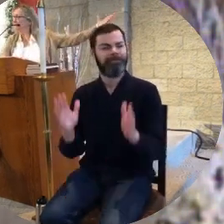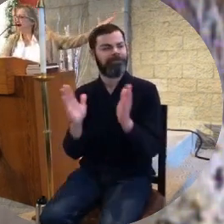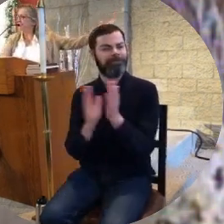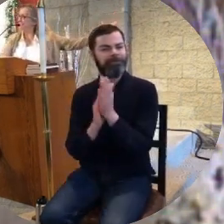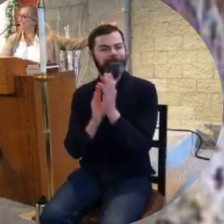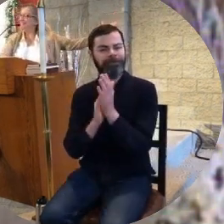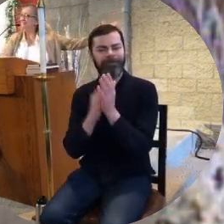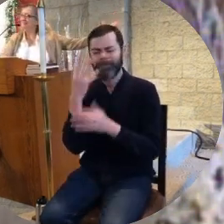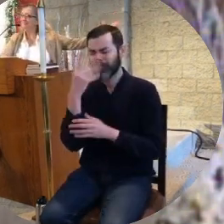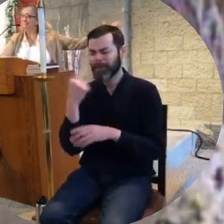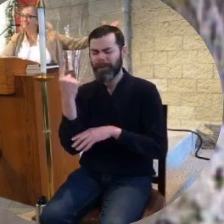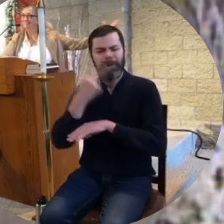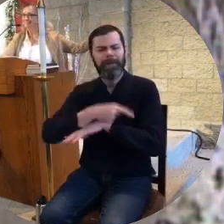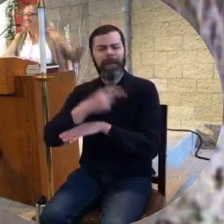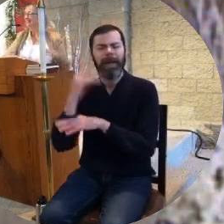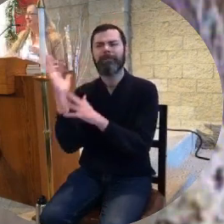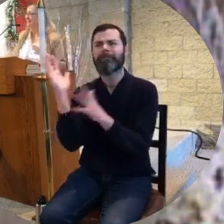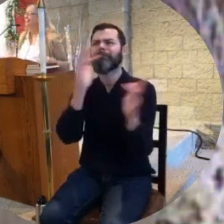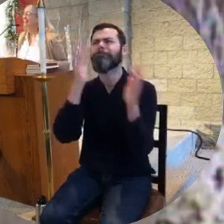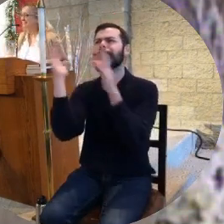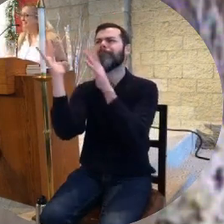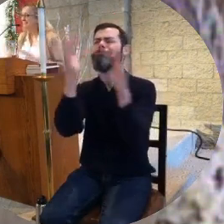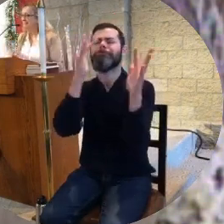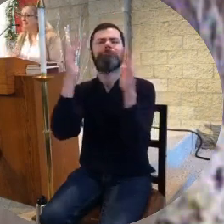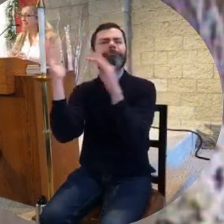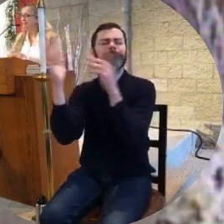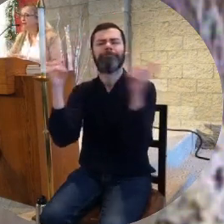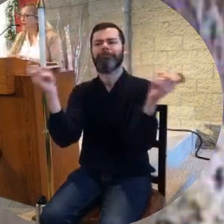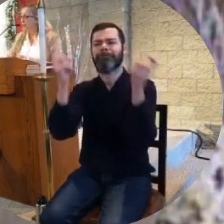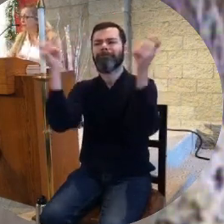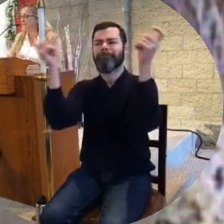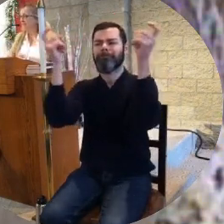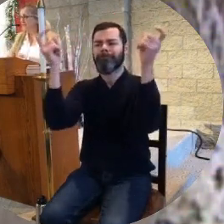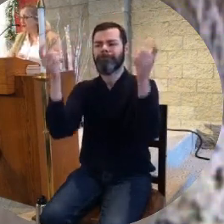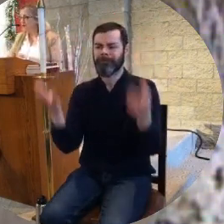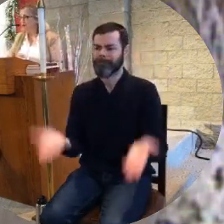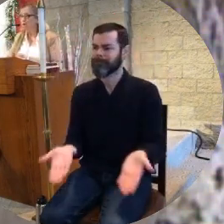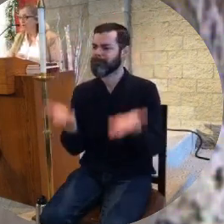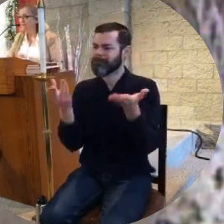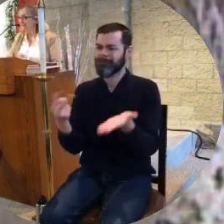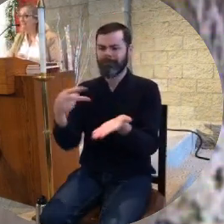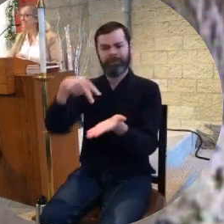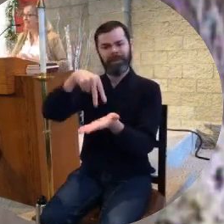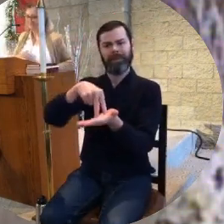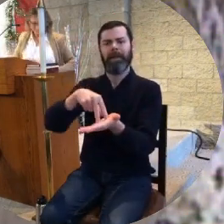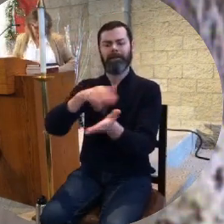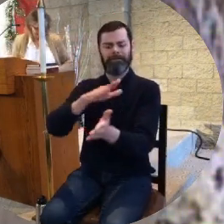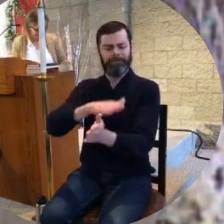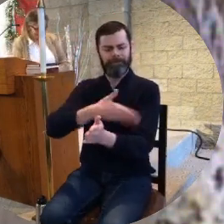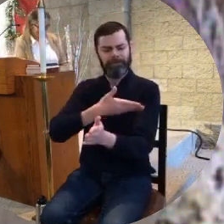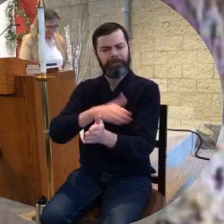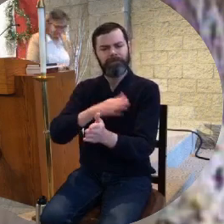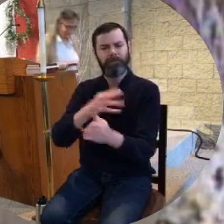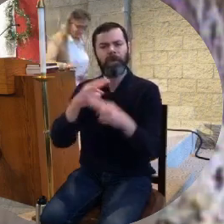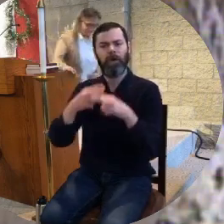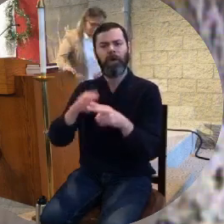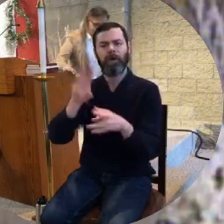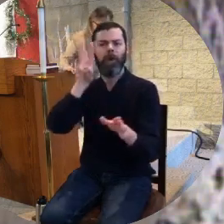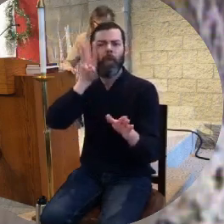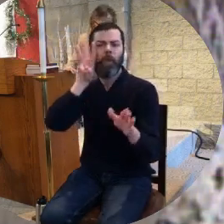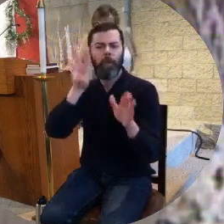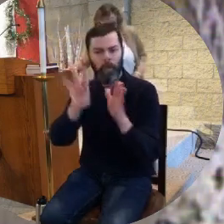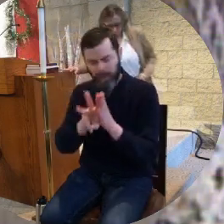glorious day. Woohoo! And let's stand for our opening song, Witness.